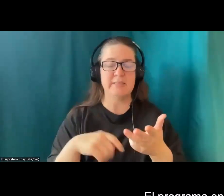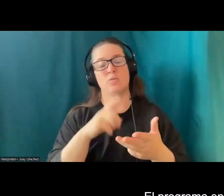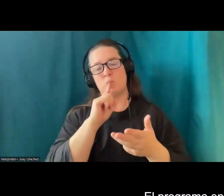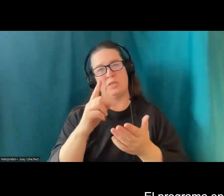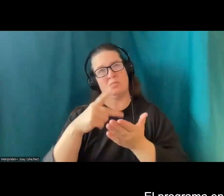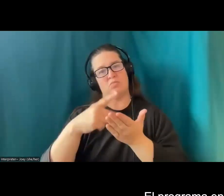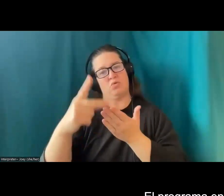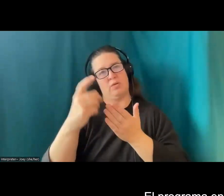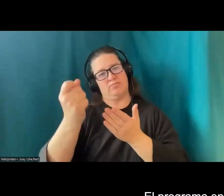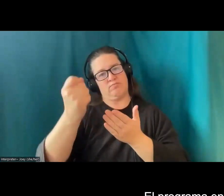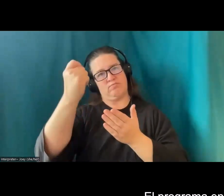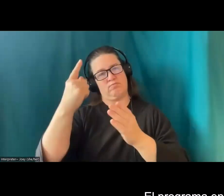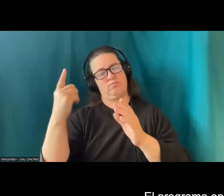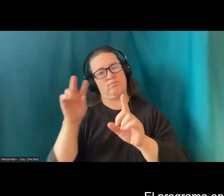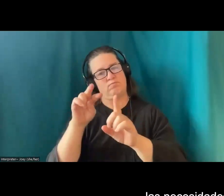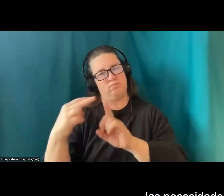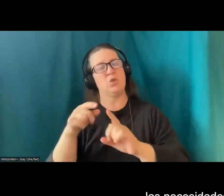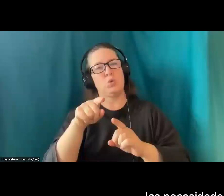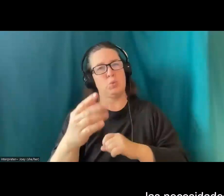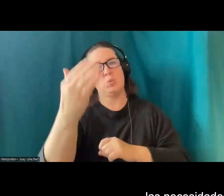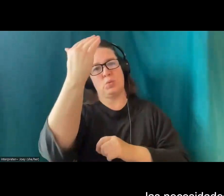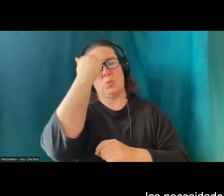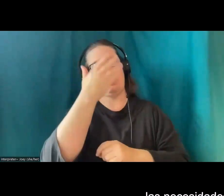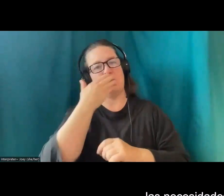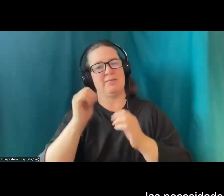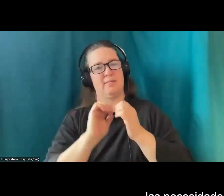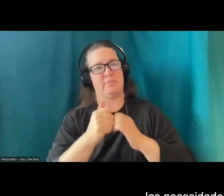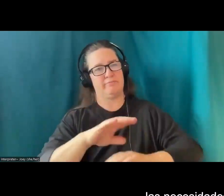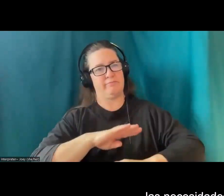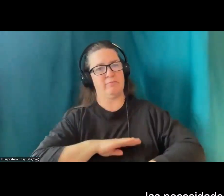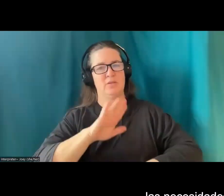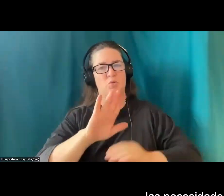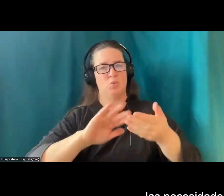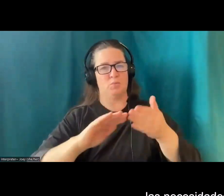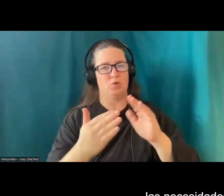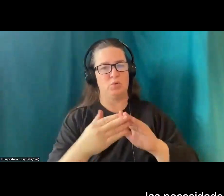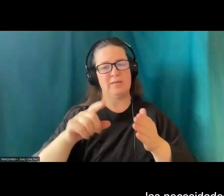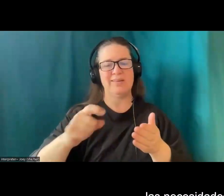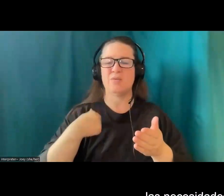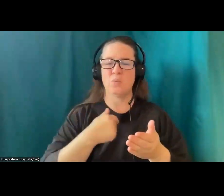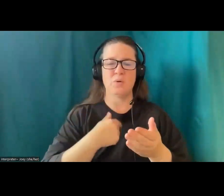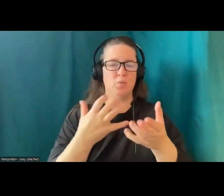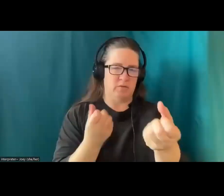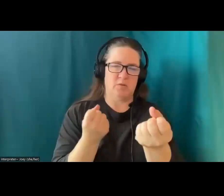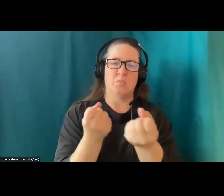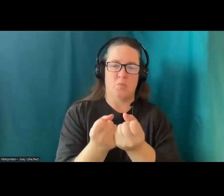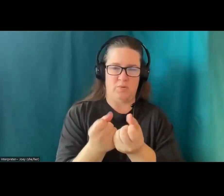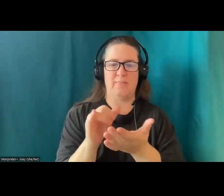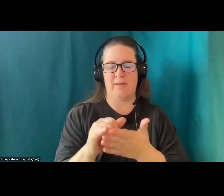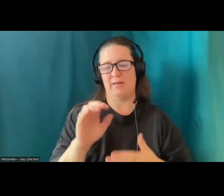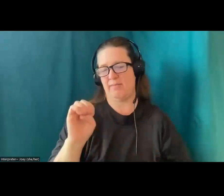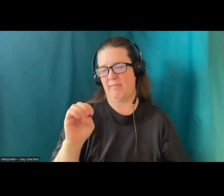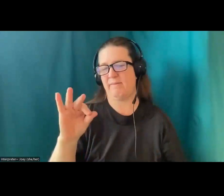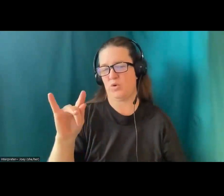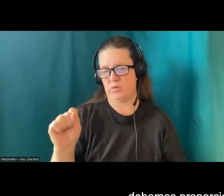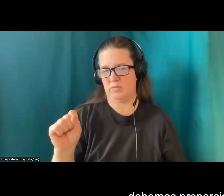you know best how to meet your community's needs, and we want to support those efforts, whatever they are. In addition, we